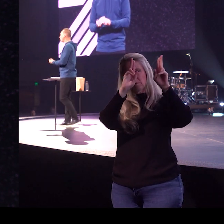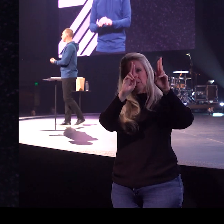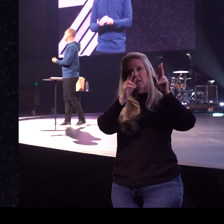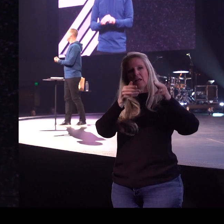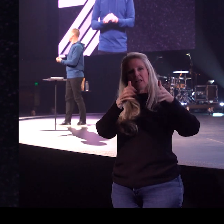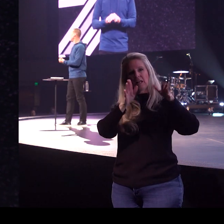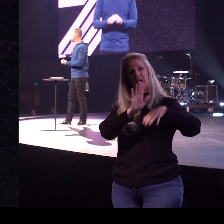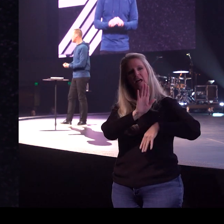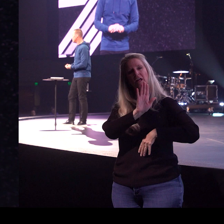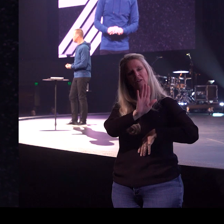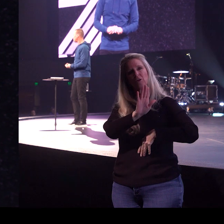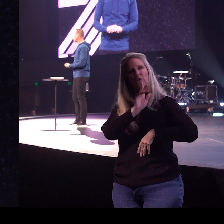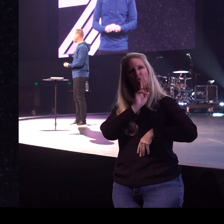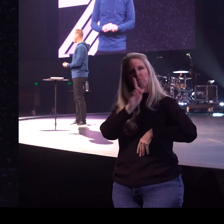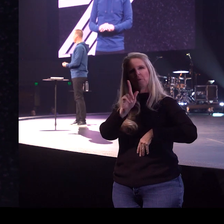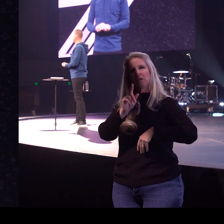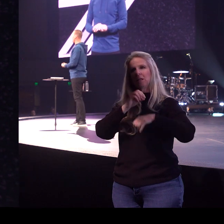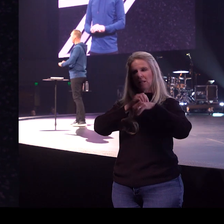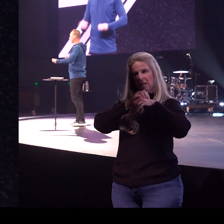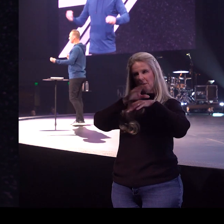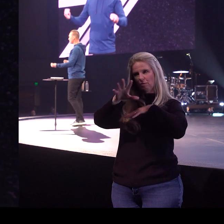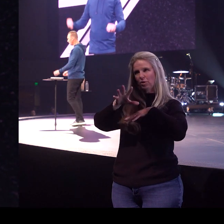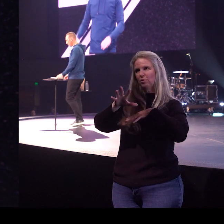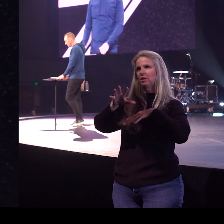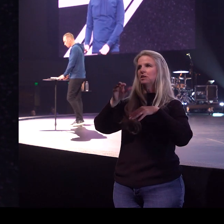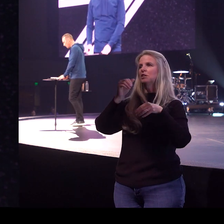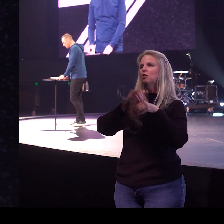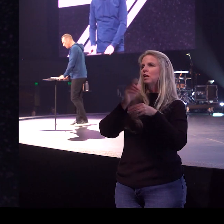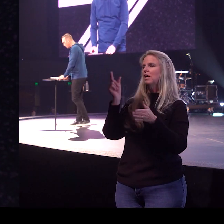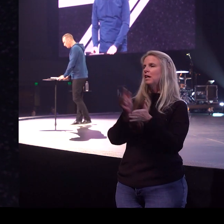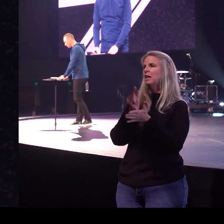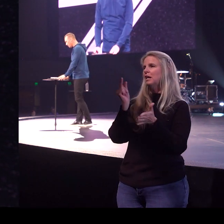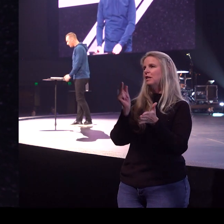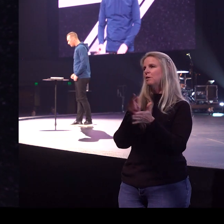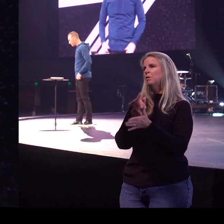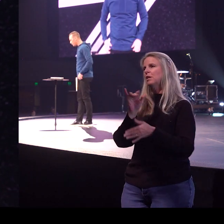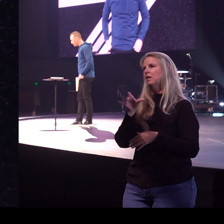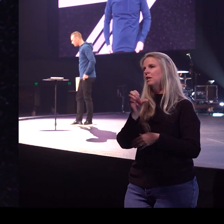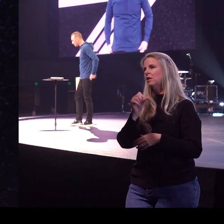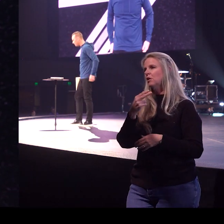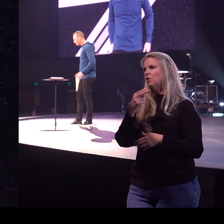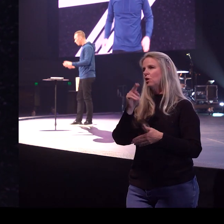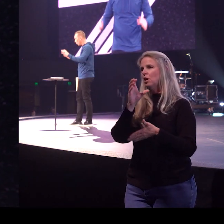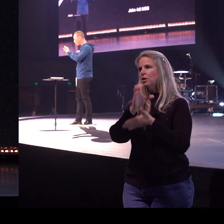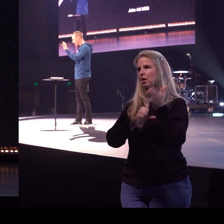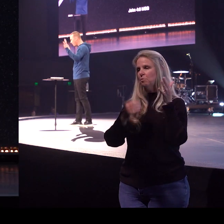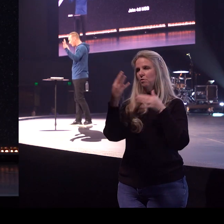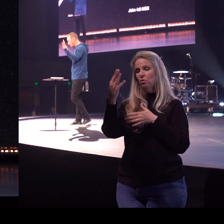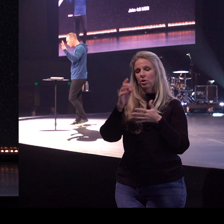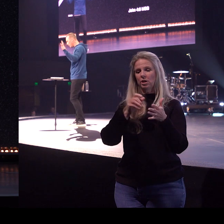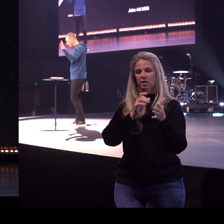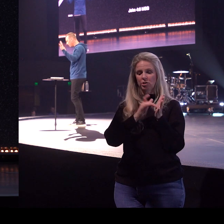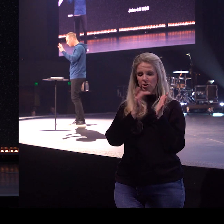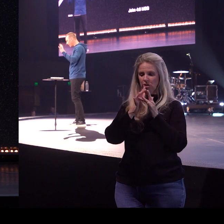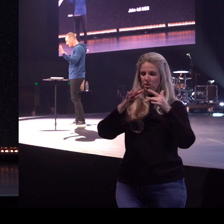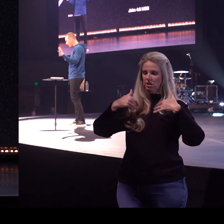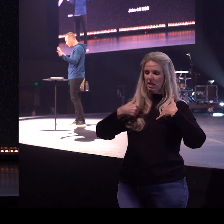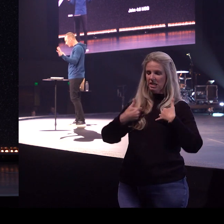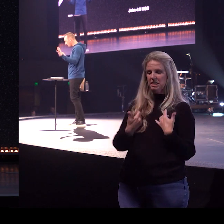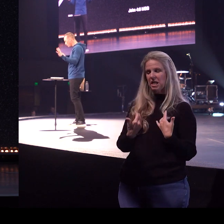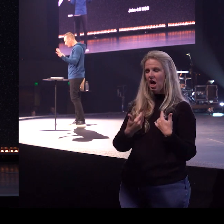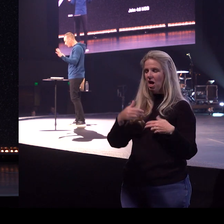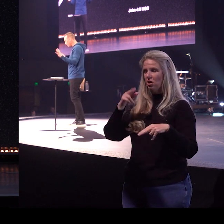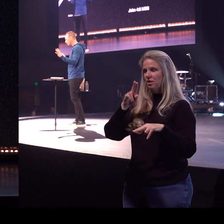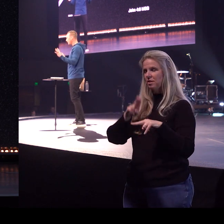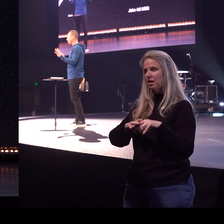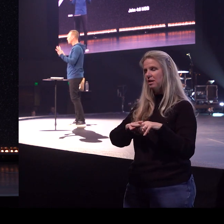in all of Scripture. Let's pick up the story in John chapter 4, verse 6. It says, Jesus, worn out by the trip, sat down